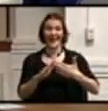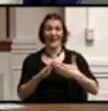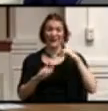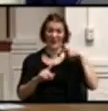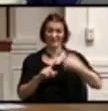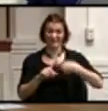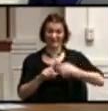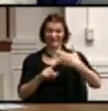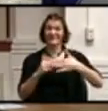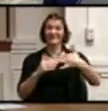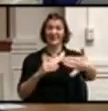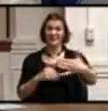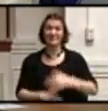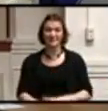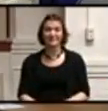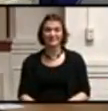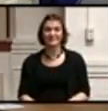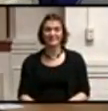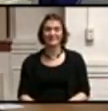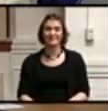next months.